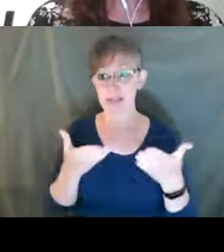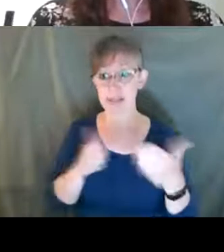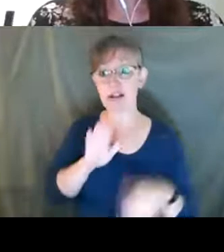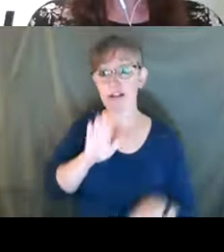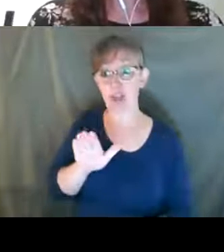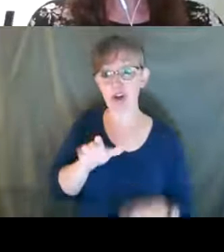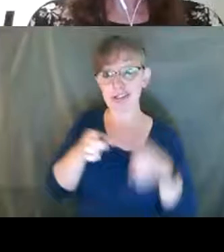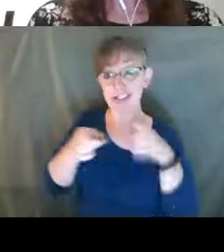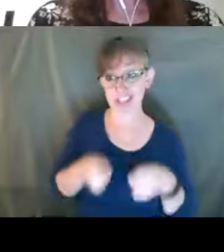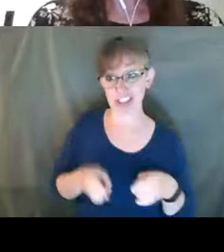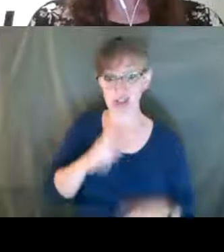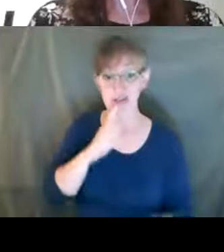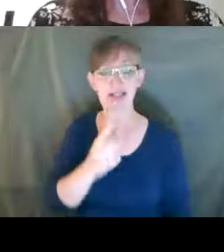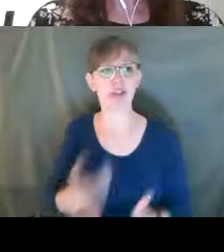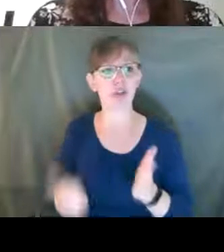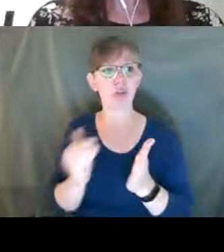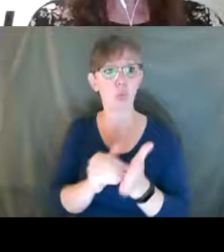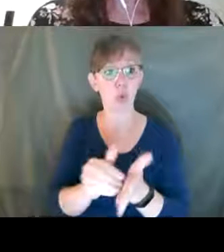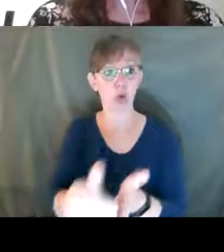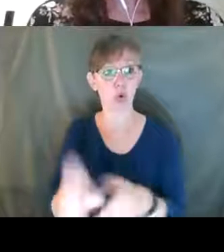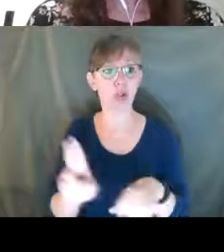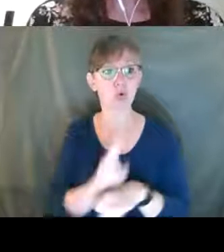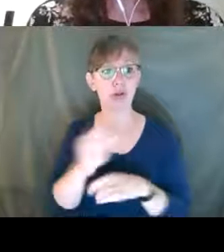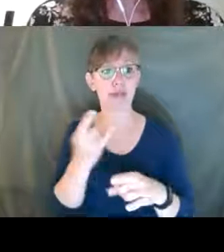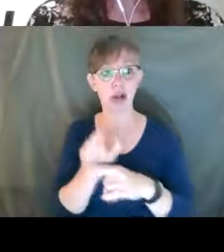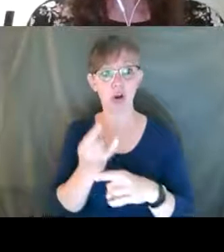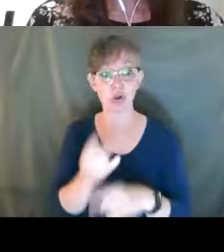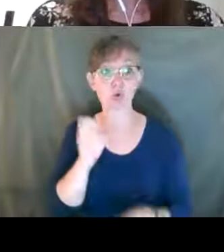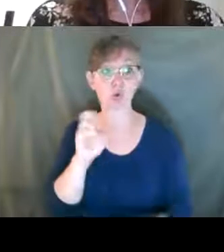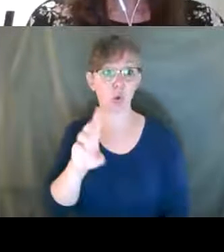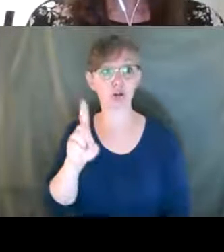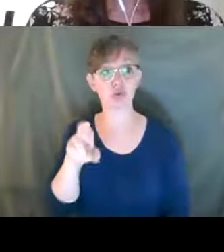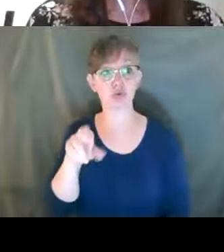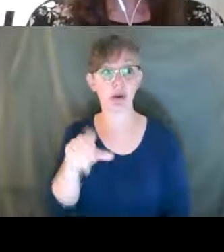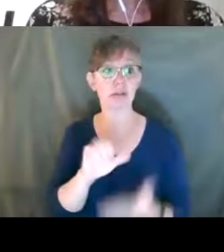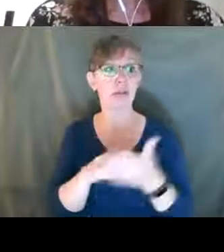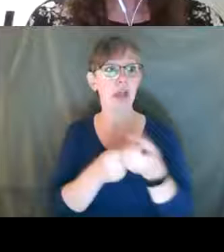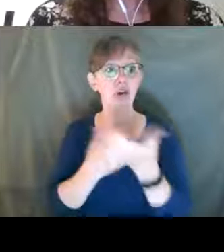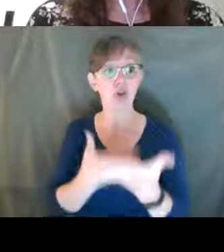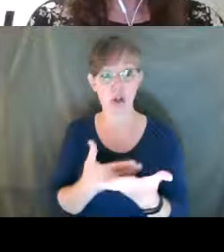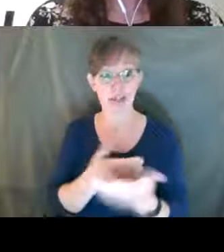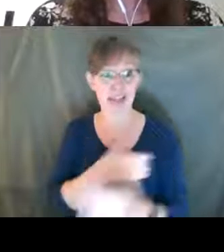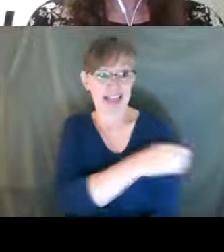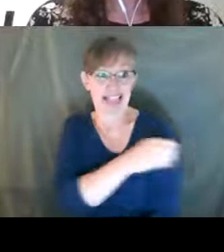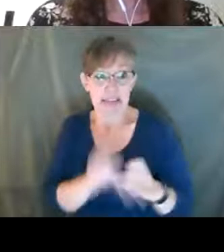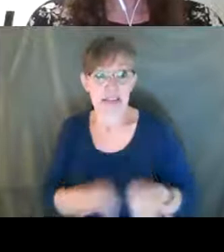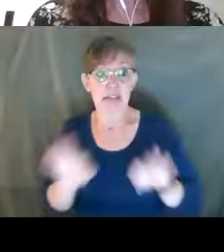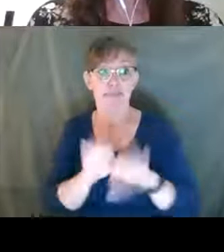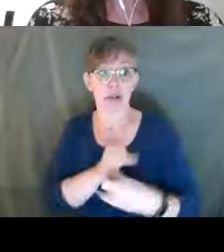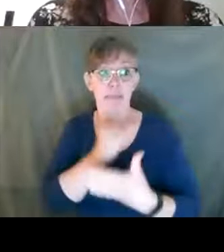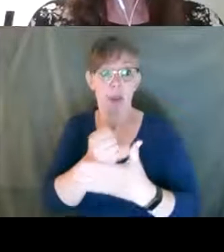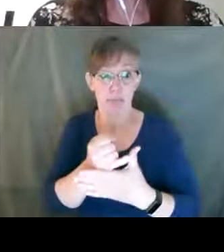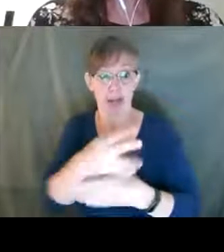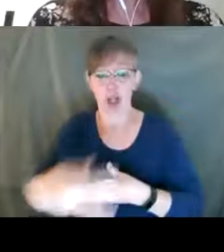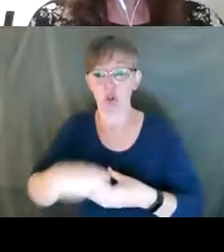the recurrent use of alcohol or drugs, which causes clinically significant impairment,